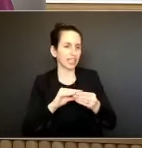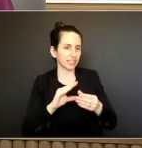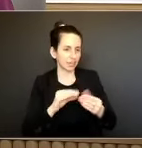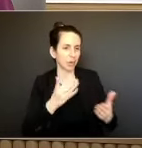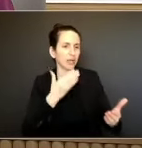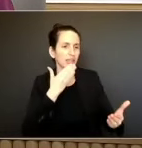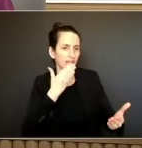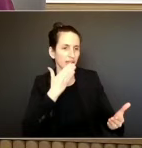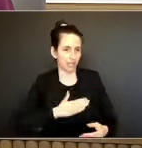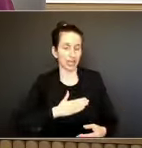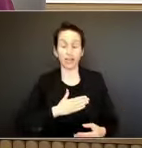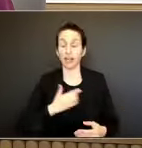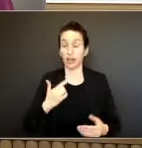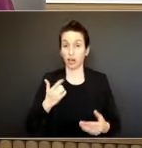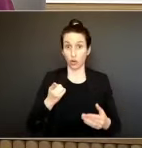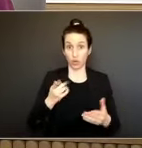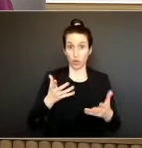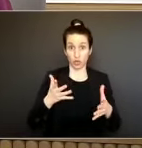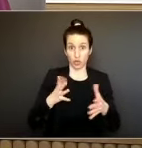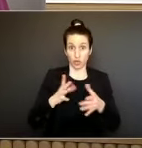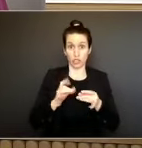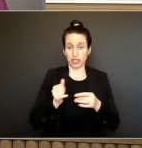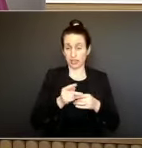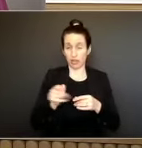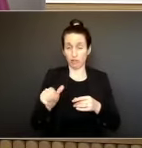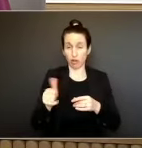have a number of other people who've signed up to